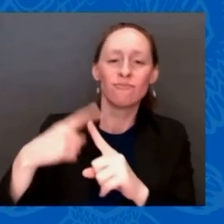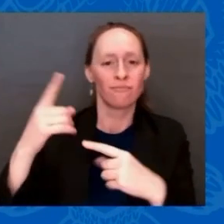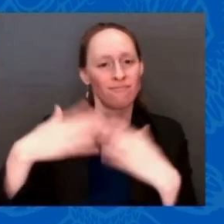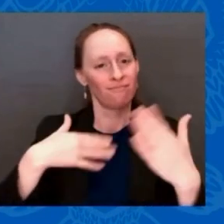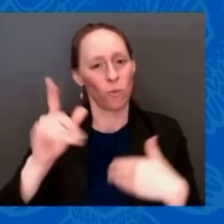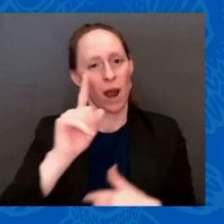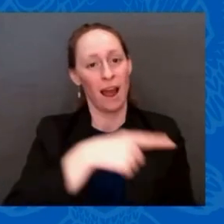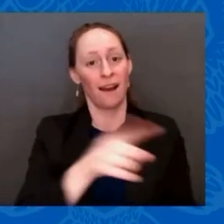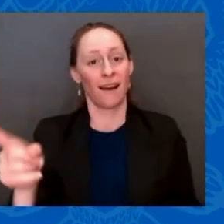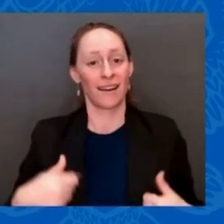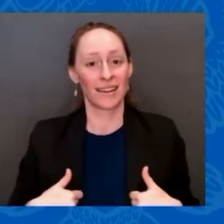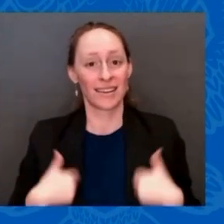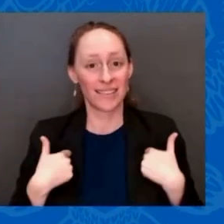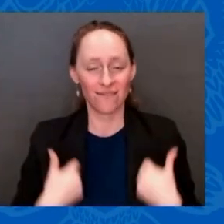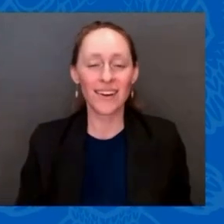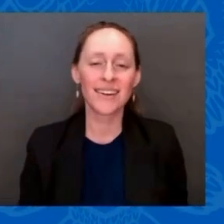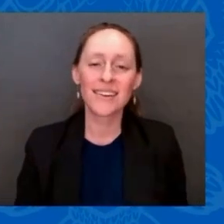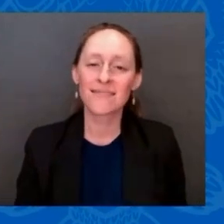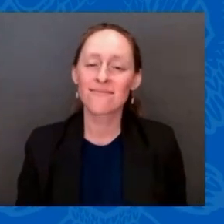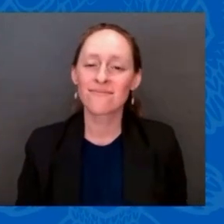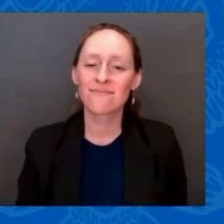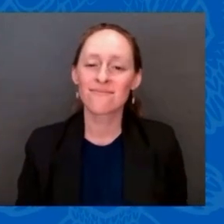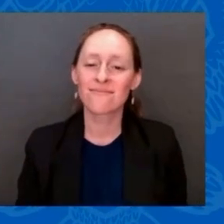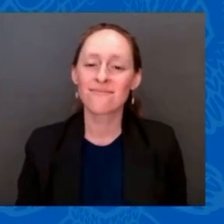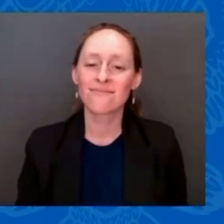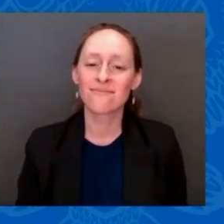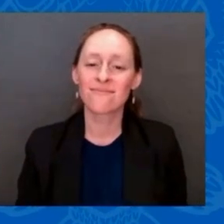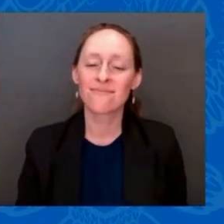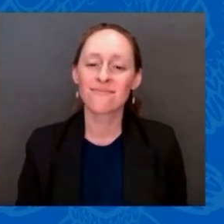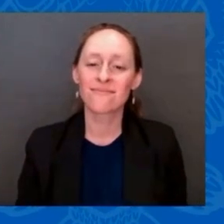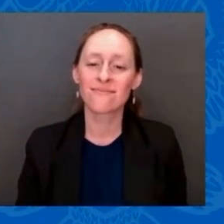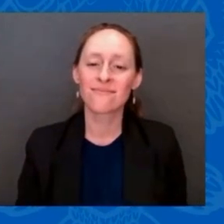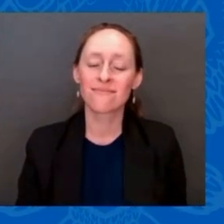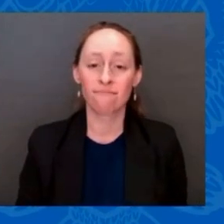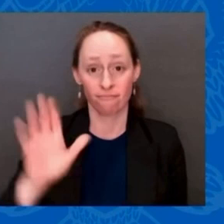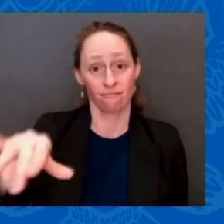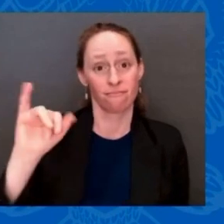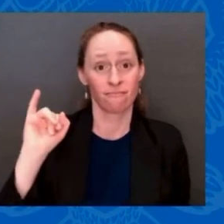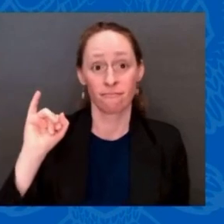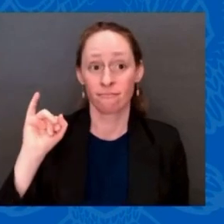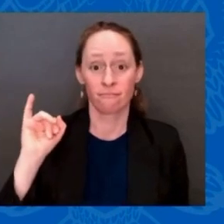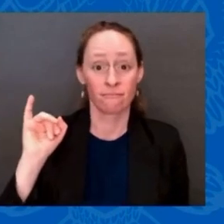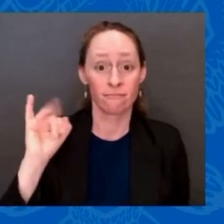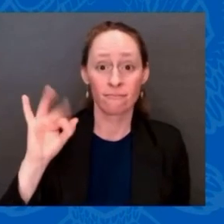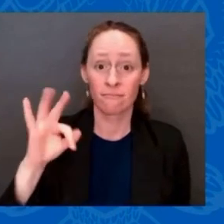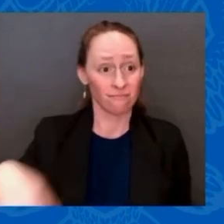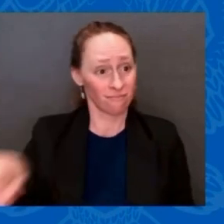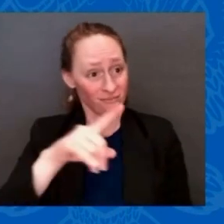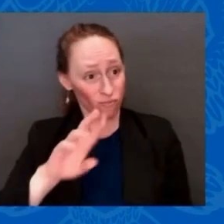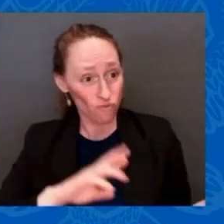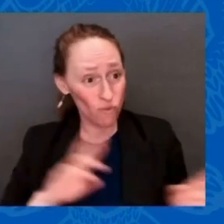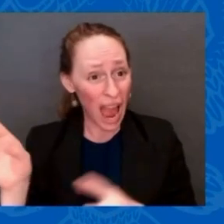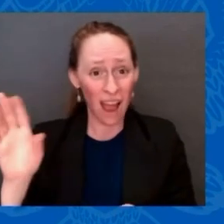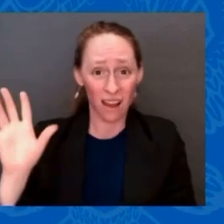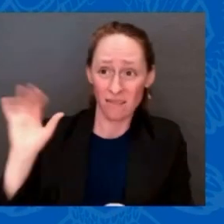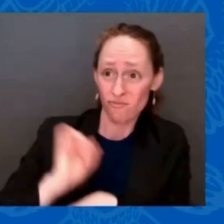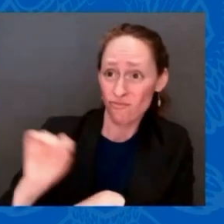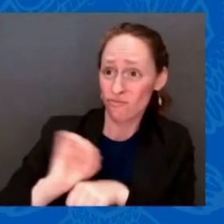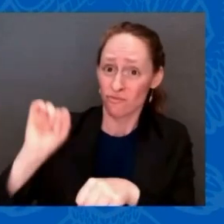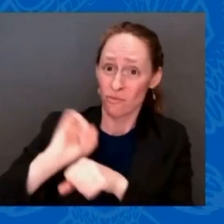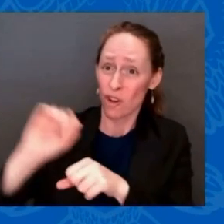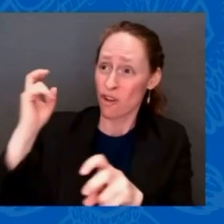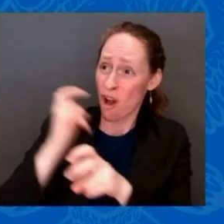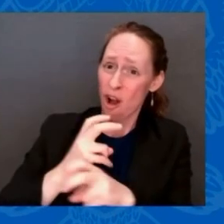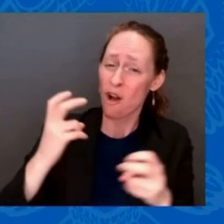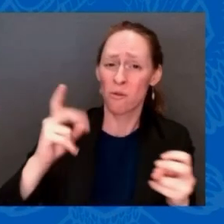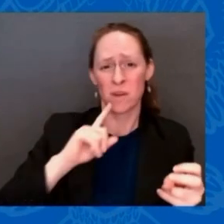hard should be able to say where they grew up and stay where they grew up. That's Bidenomics. You know, my